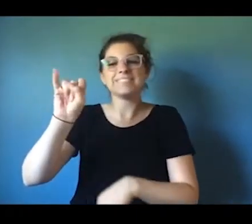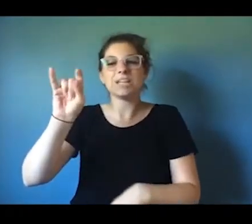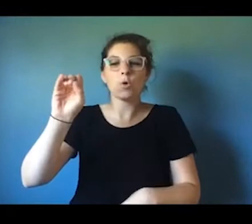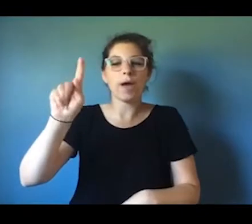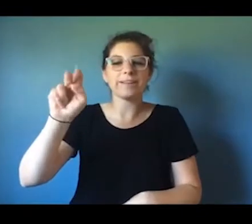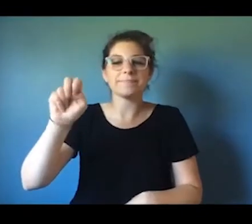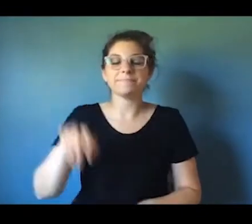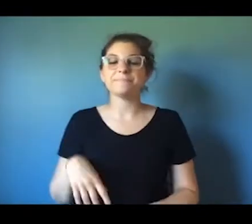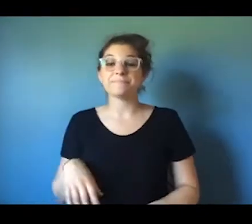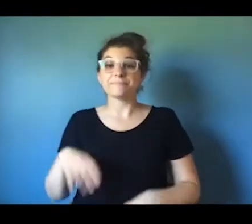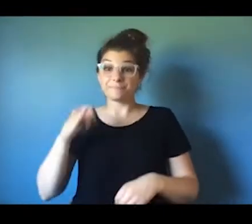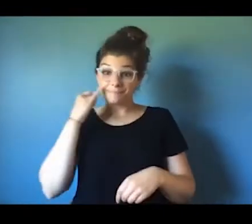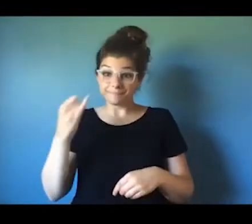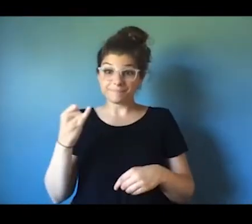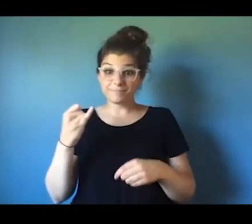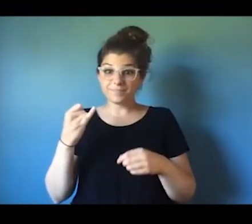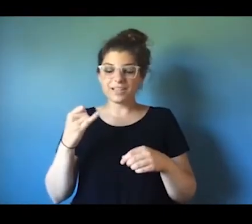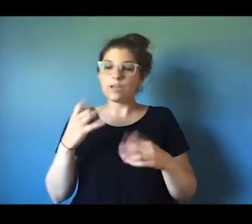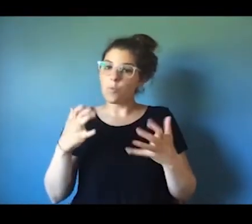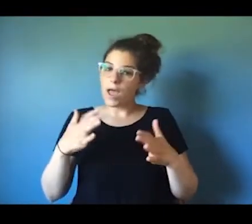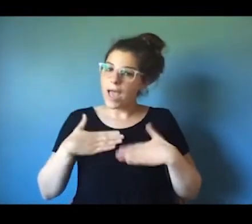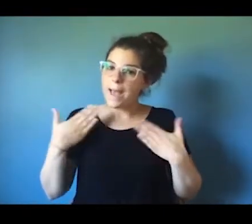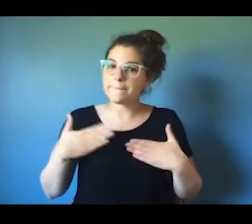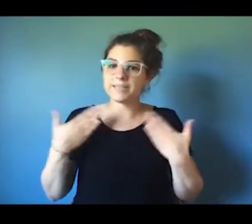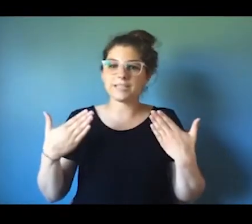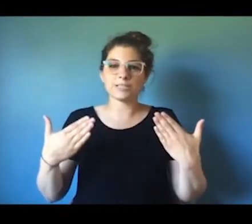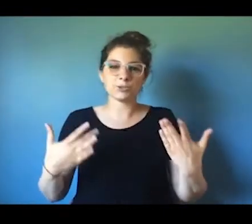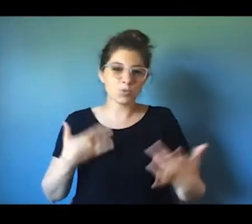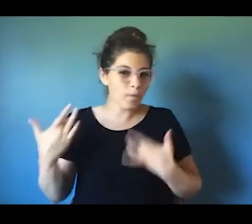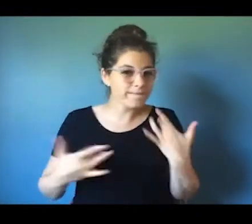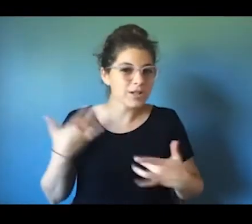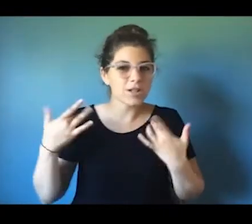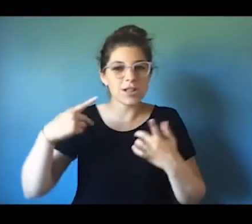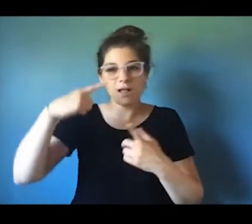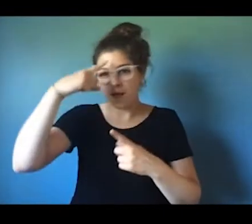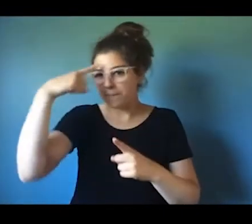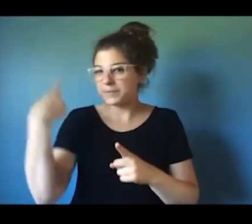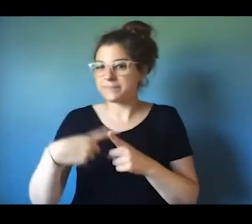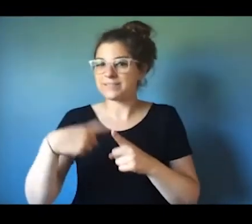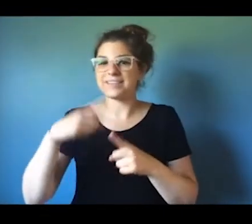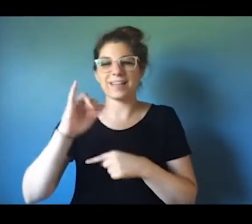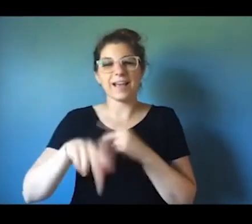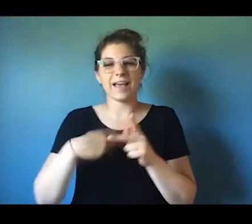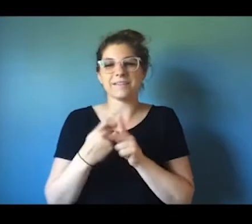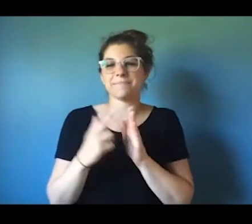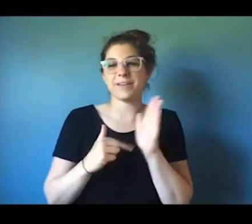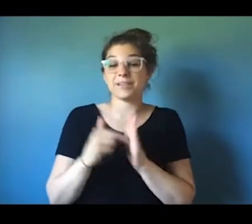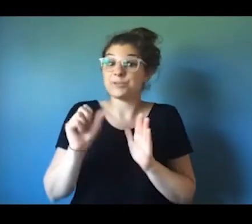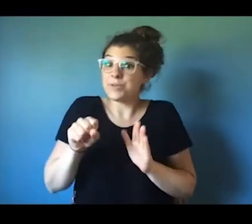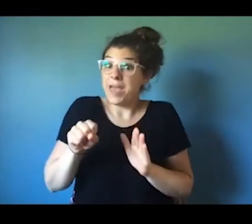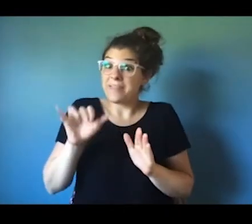silhouette that you can see back there. And, and the idea is a very happy,